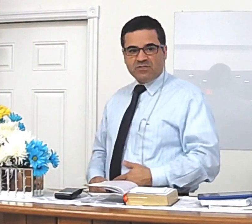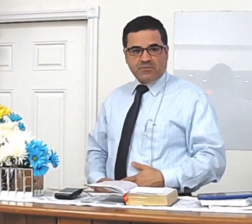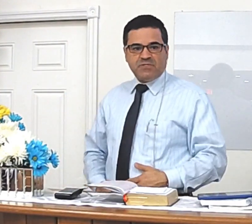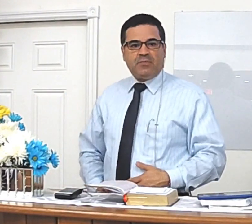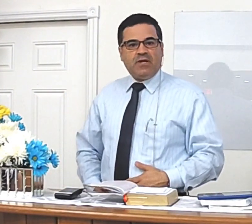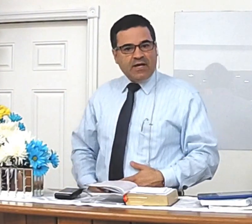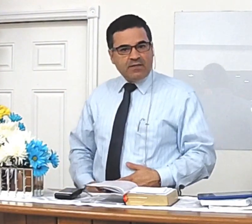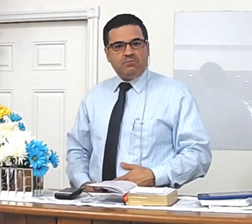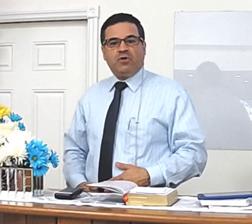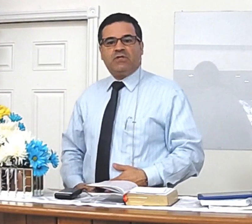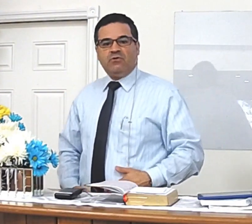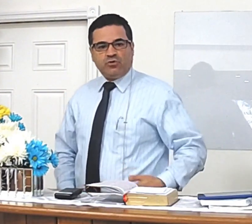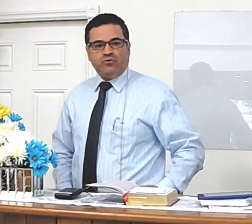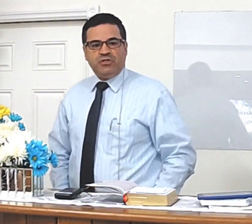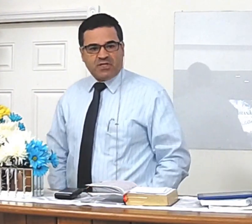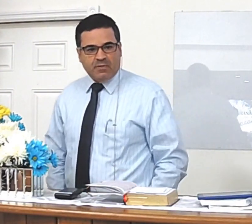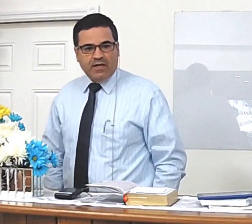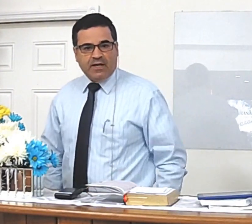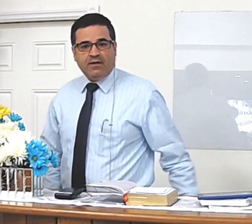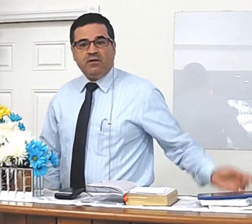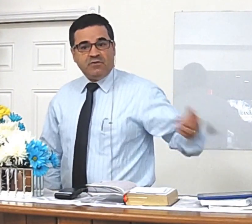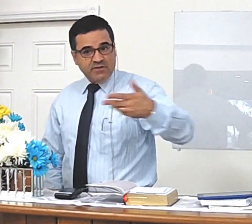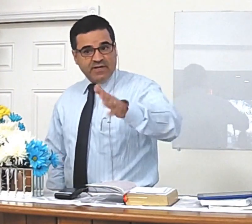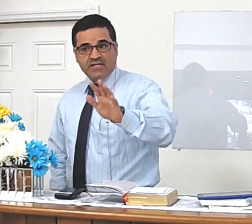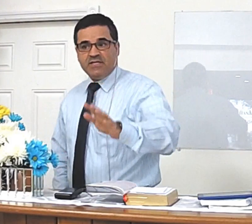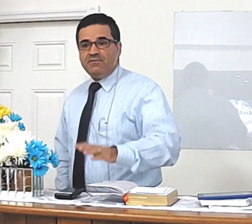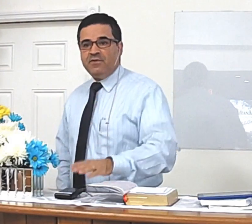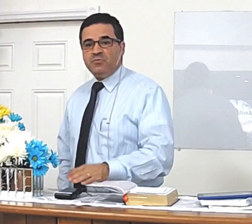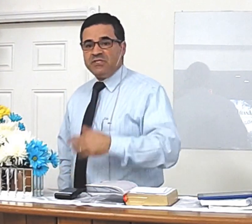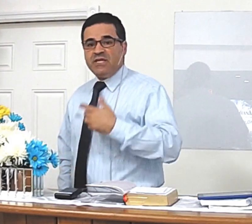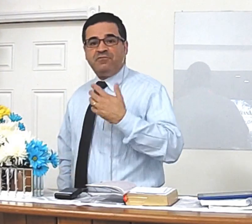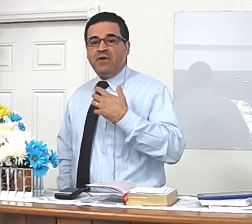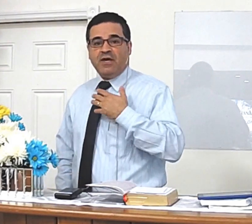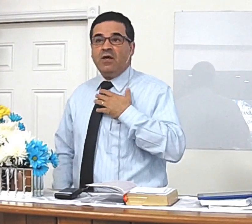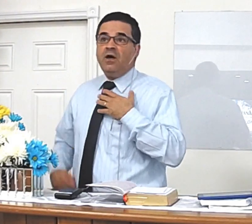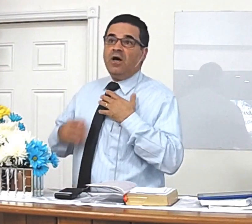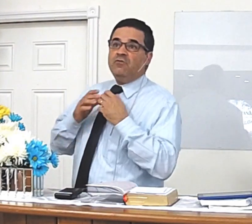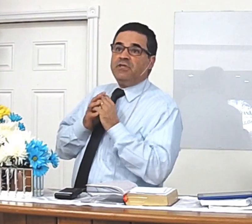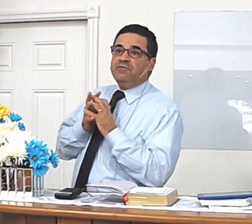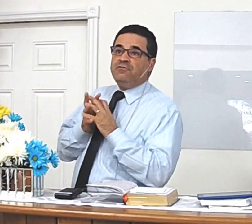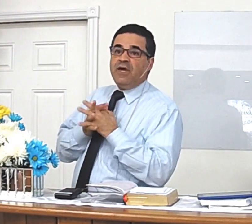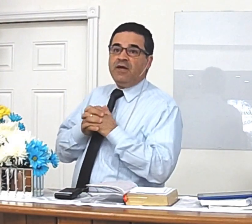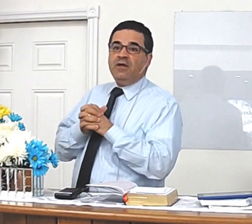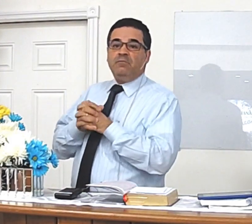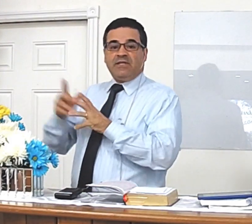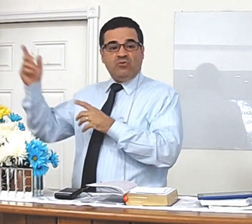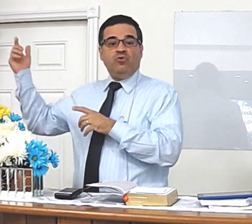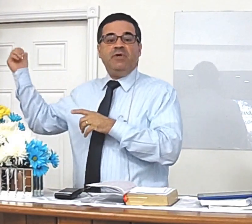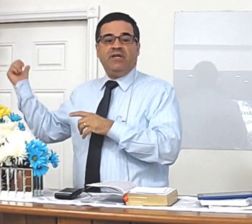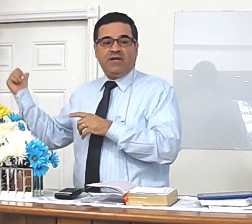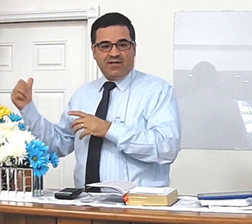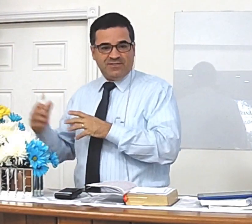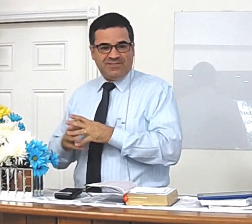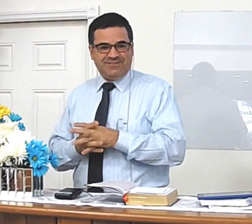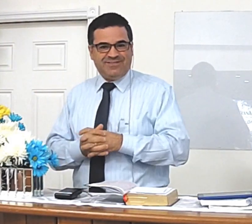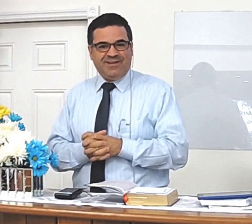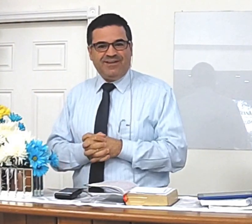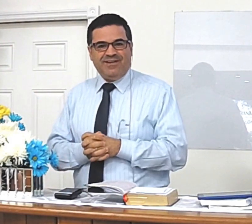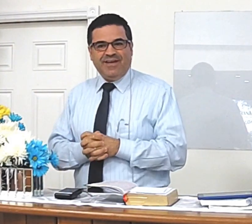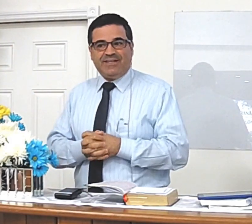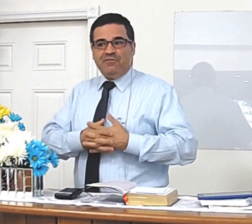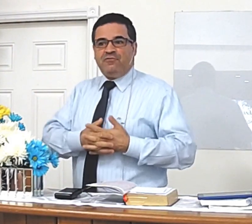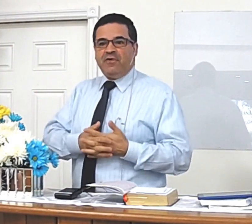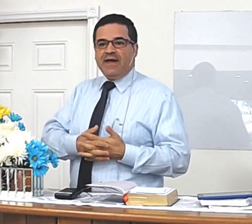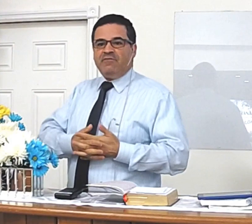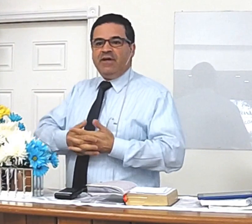hard, leave the WhatsApp aside and work hard. No, you don't need to have faith. Well, you